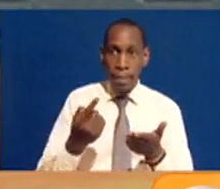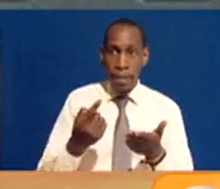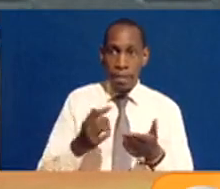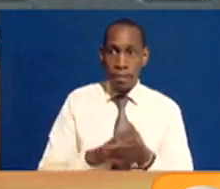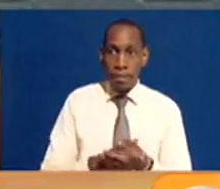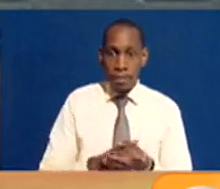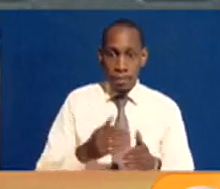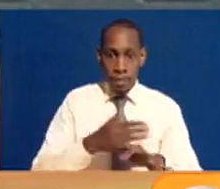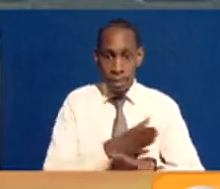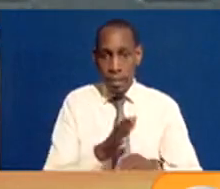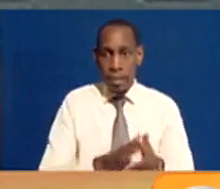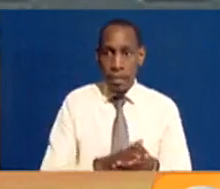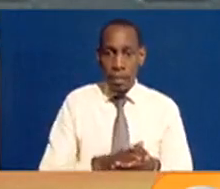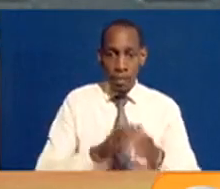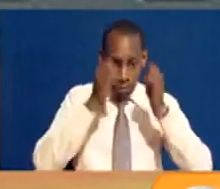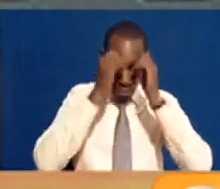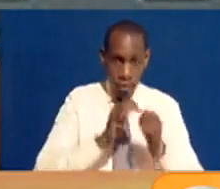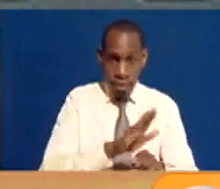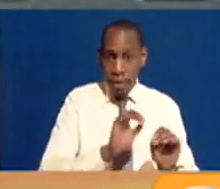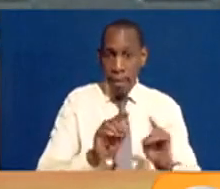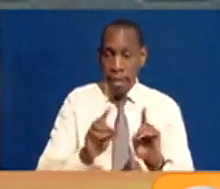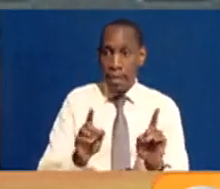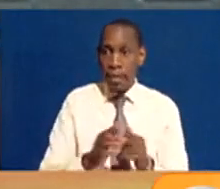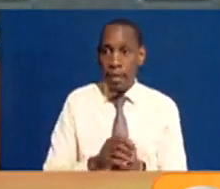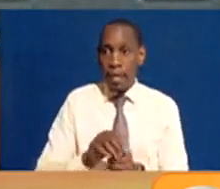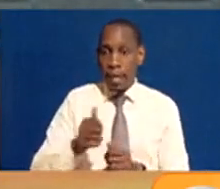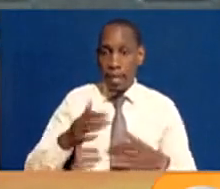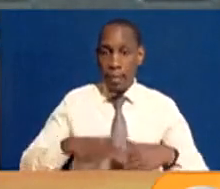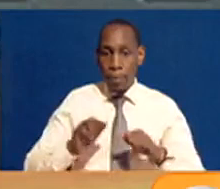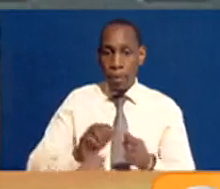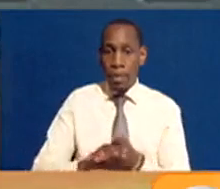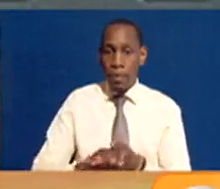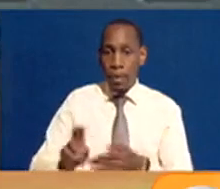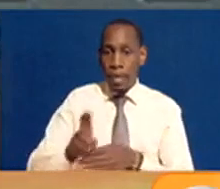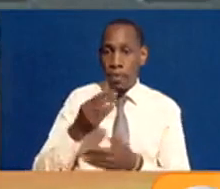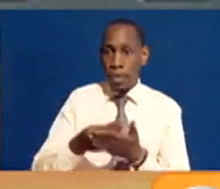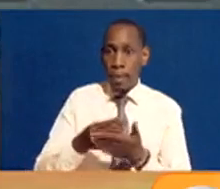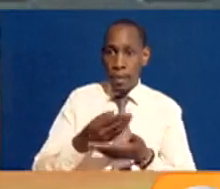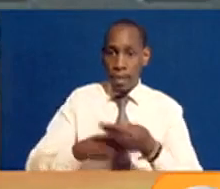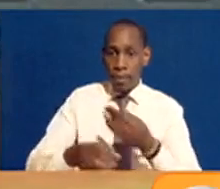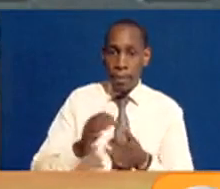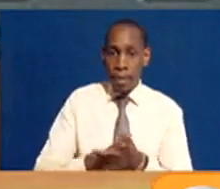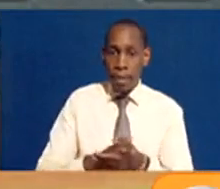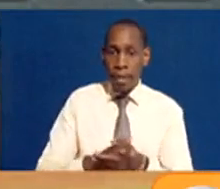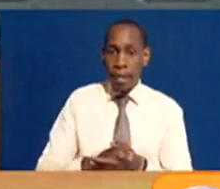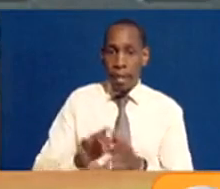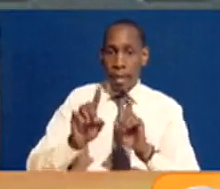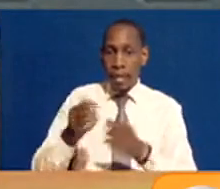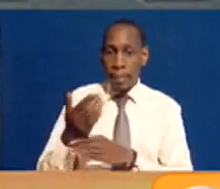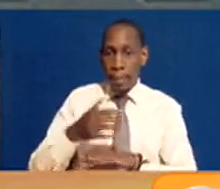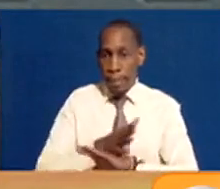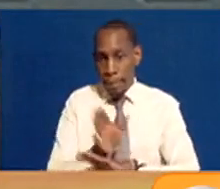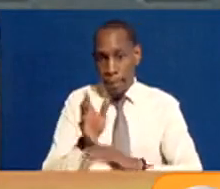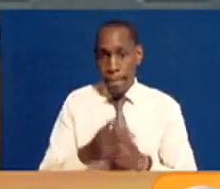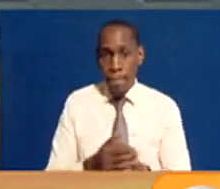cheats are not necessarily the students, but rather those who can spend thousands of shillings to buy leaked papers.